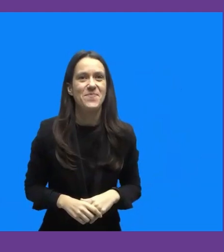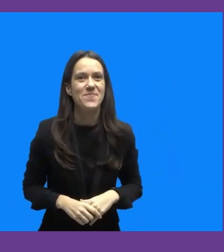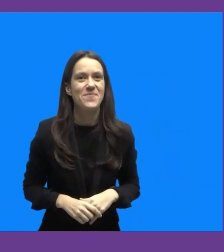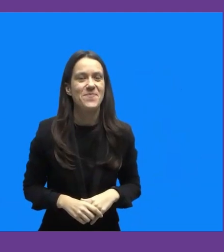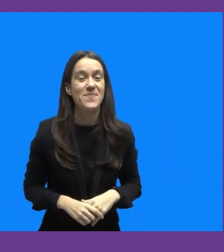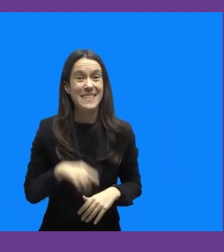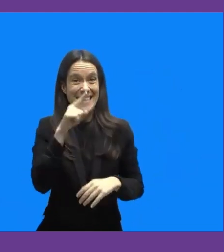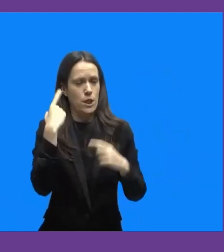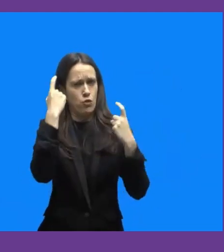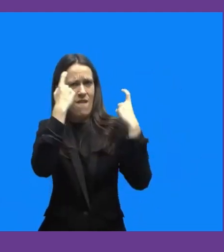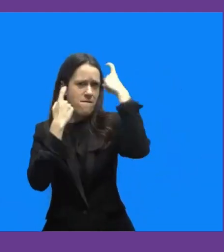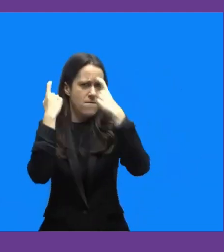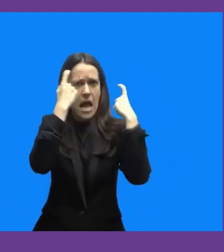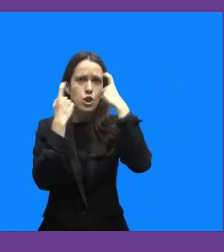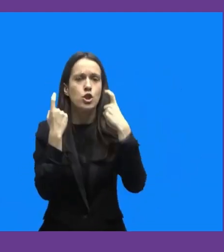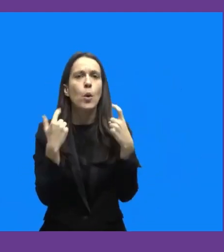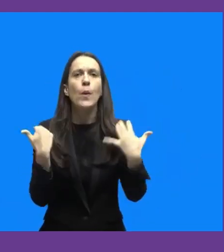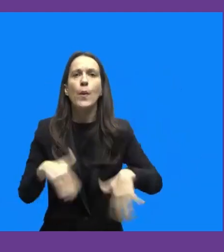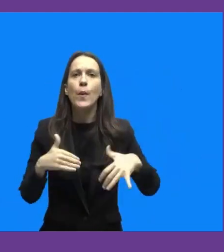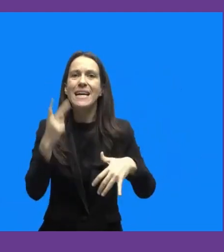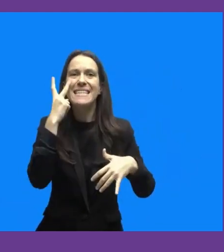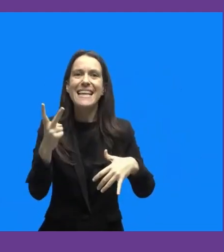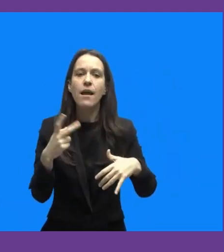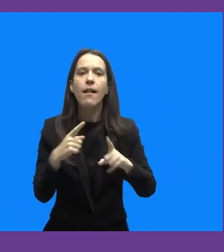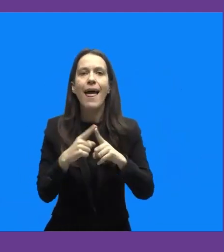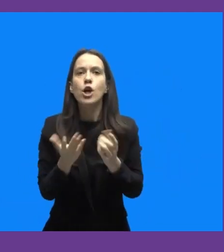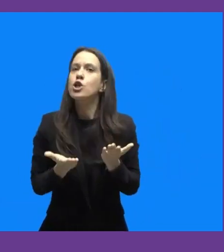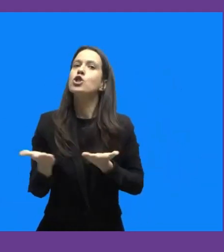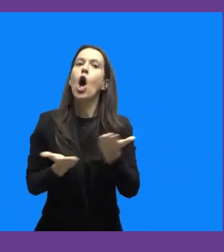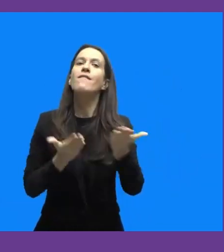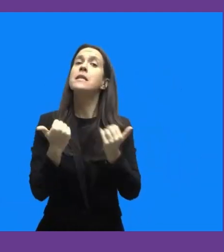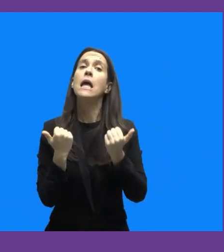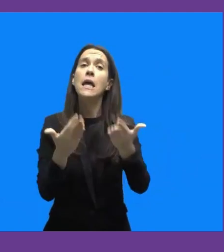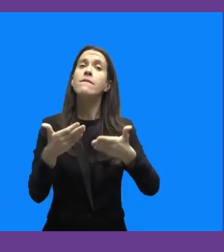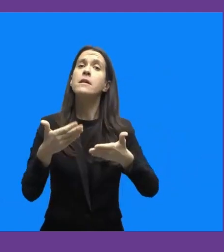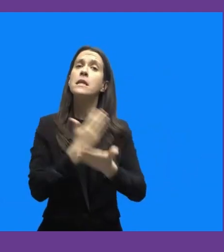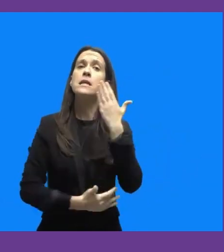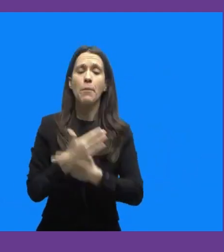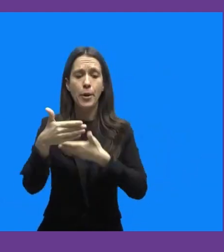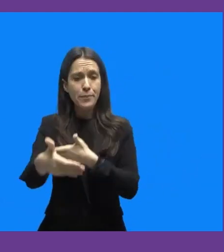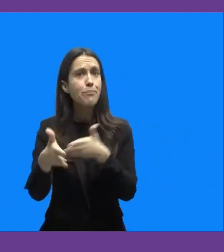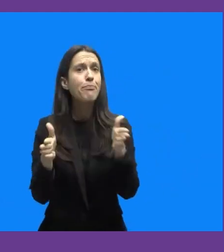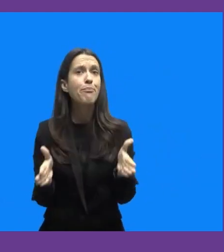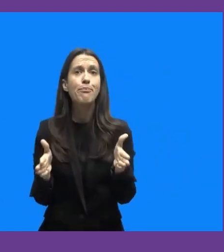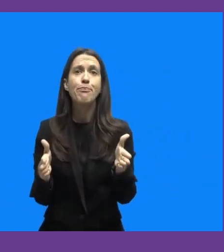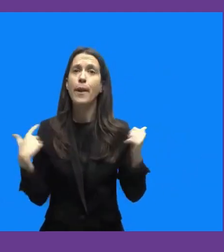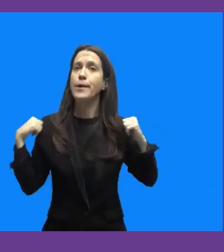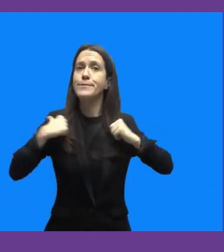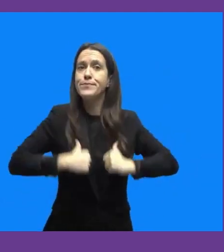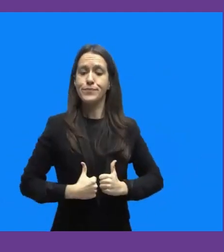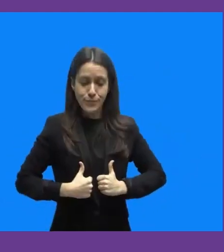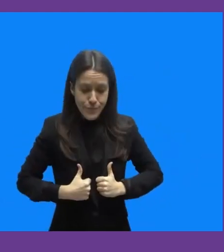do as well, was to look outside of the service. I've many years there, as I said, and sometimes you're too long in a place, you